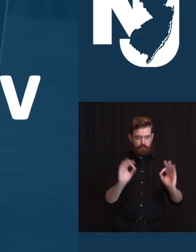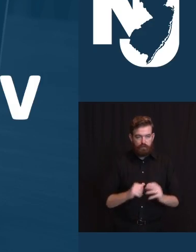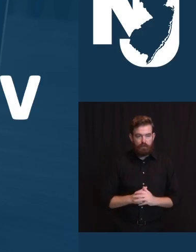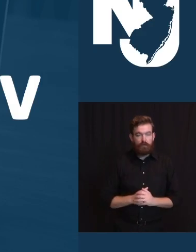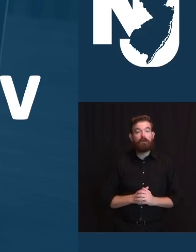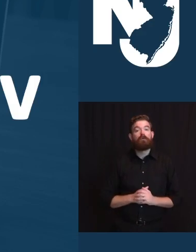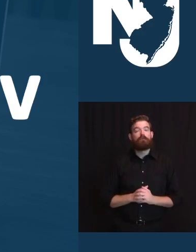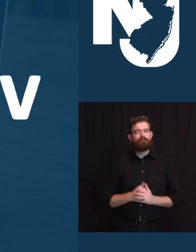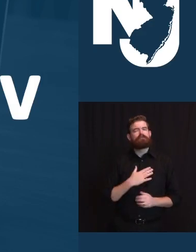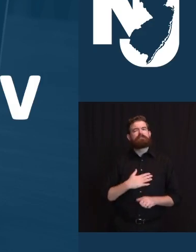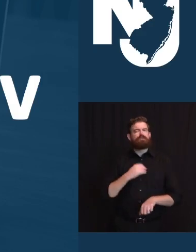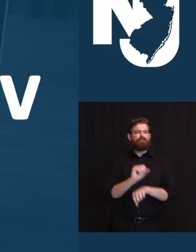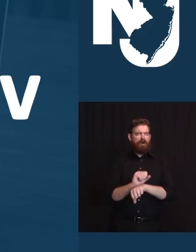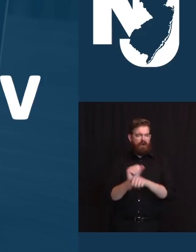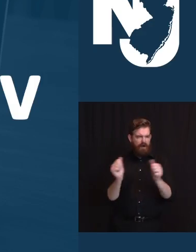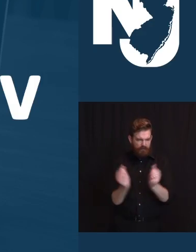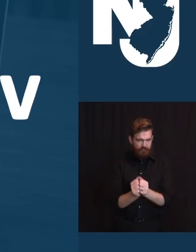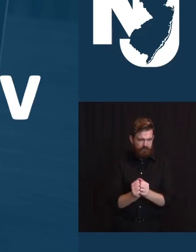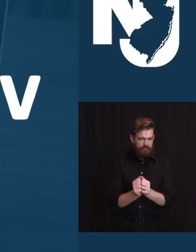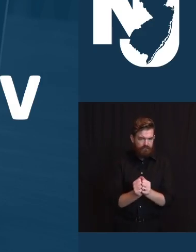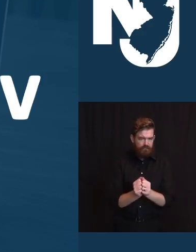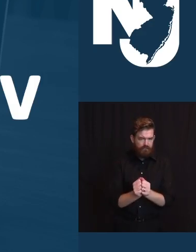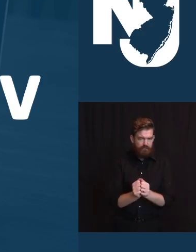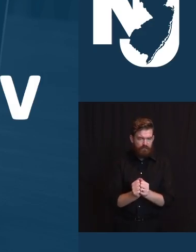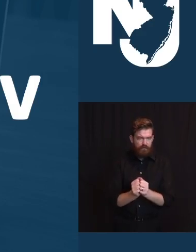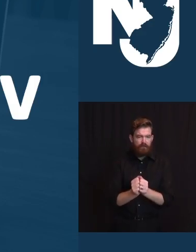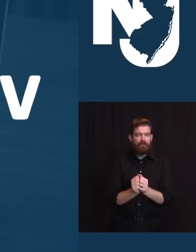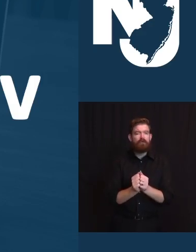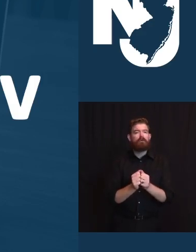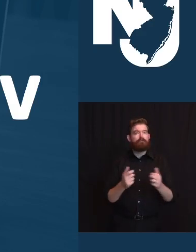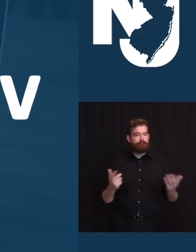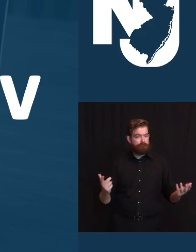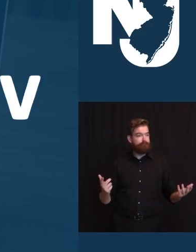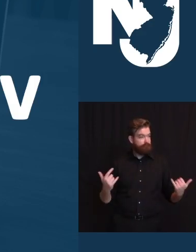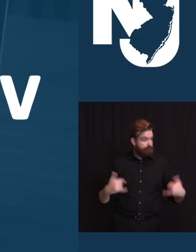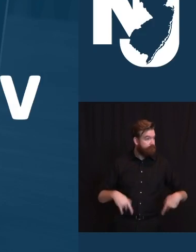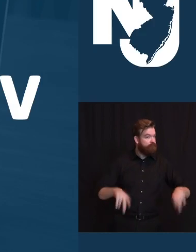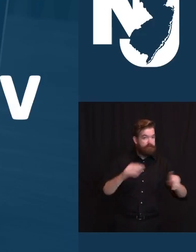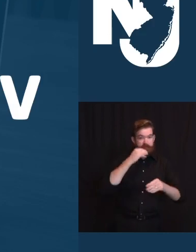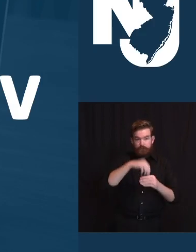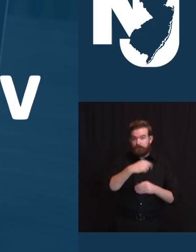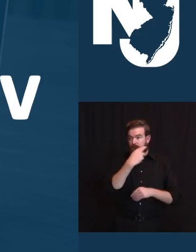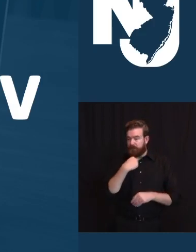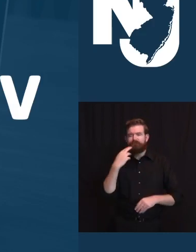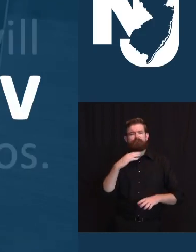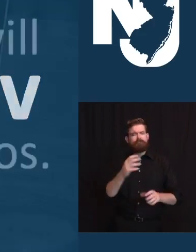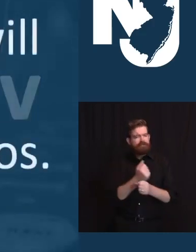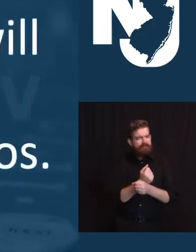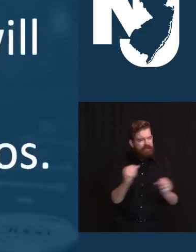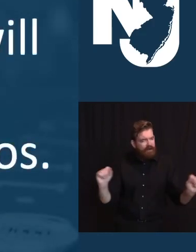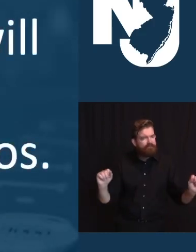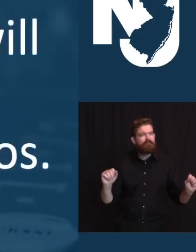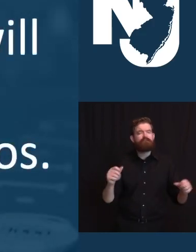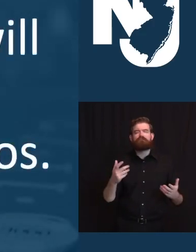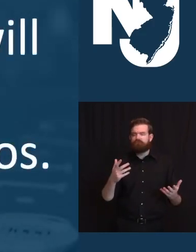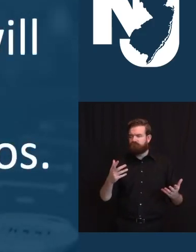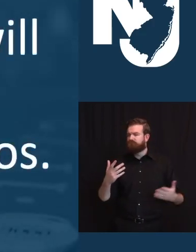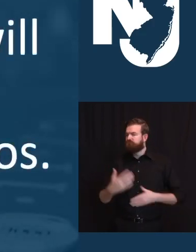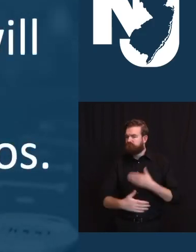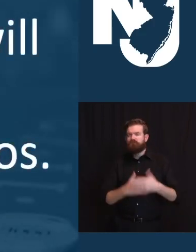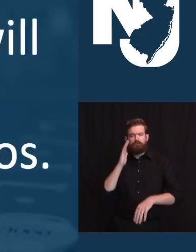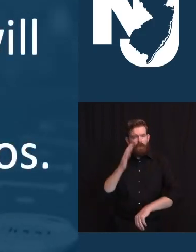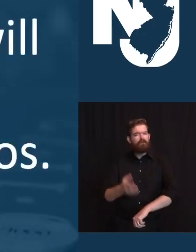for a safe return of indoor dining, and we can ensure that there will be better days ahead. And on a related note, I am also